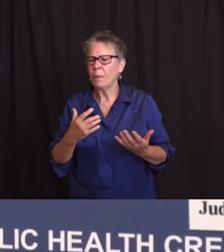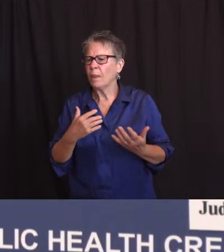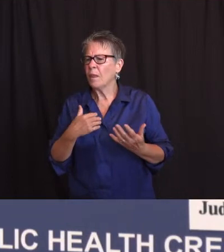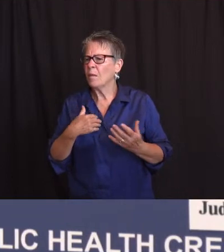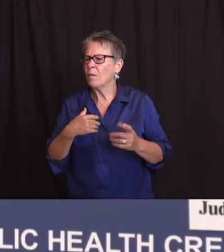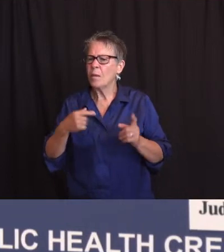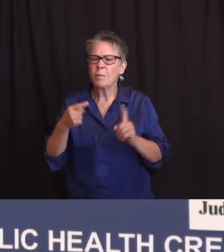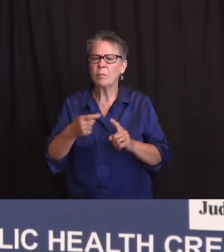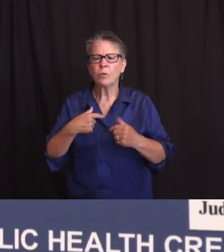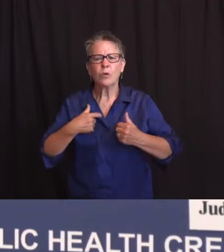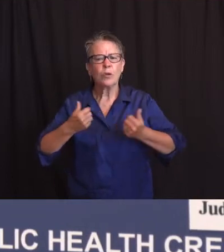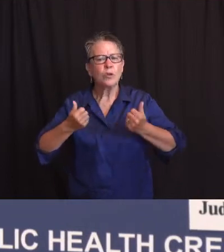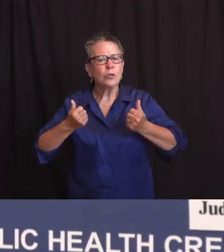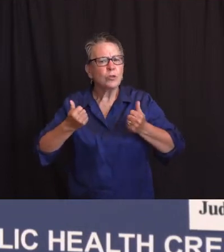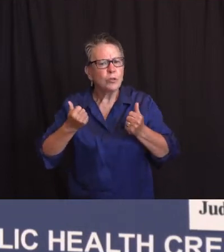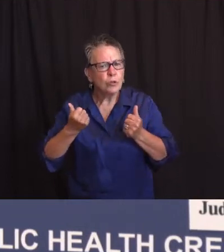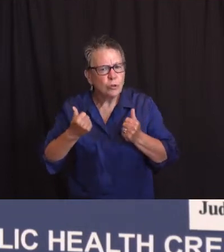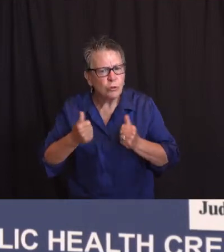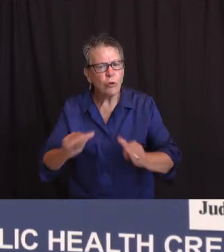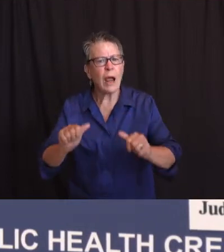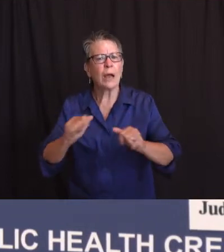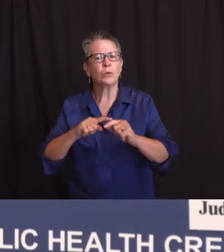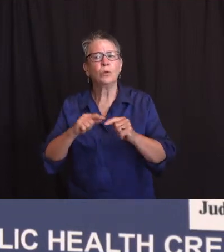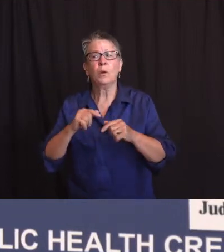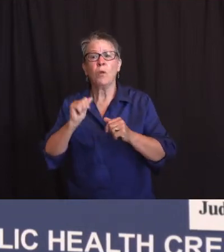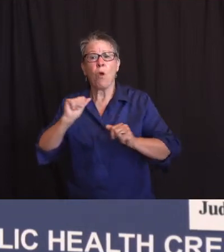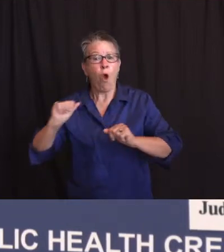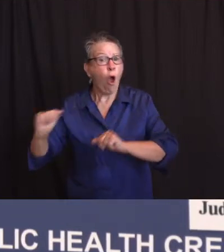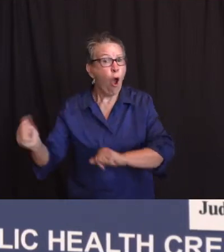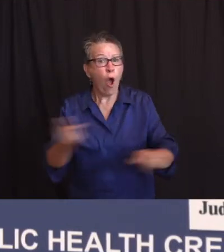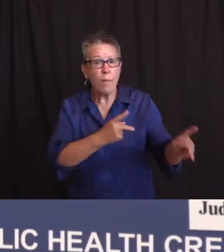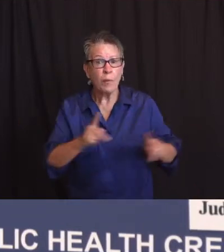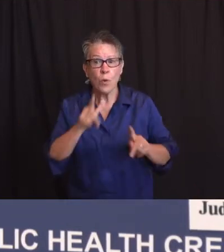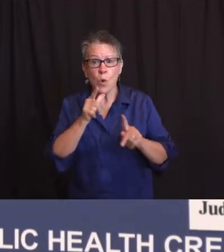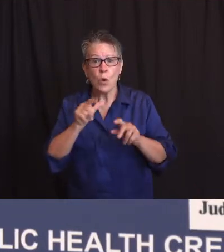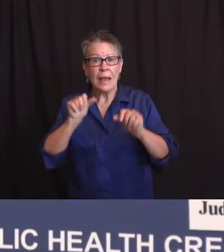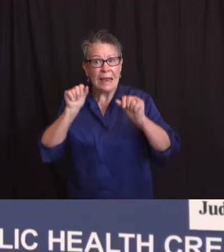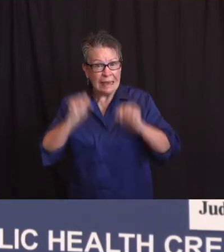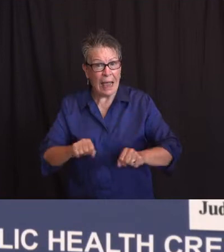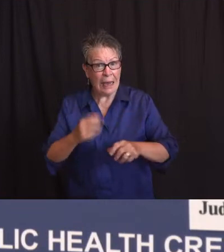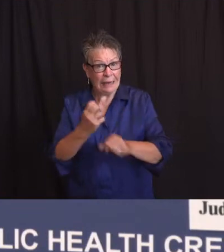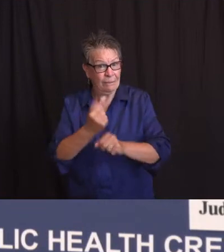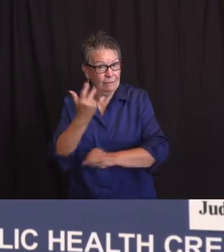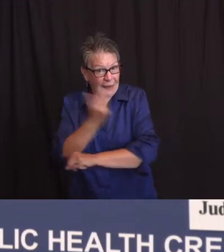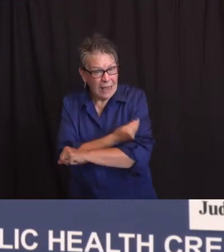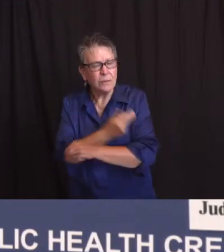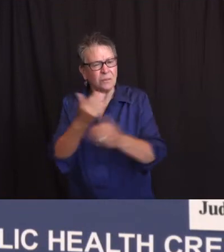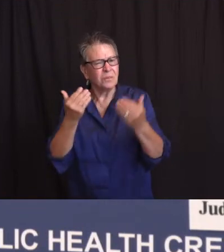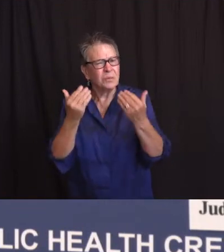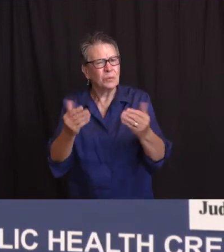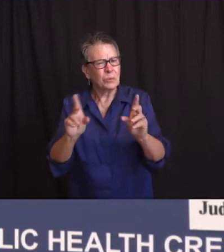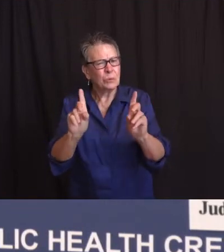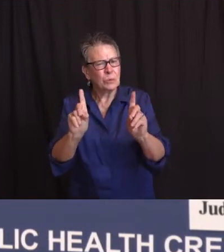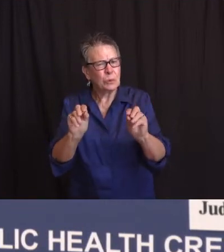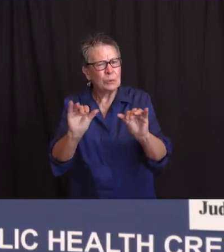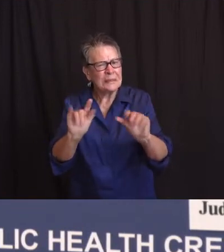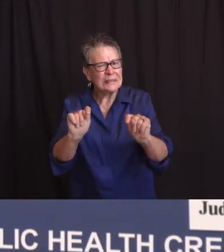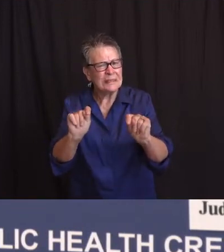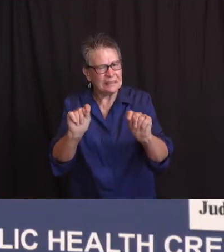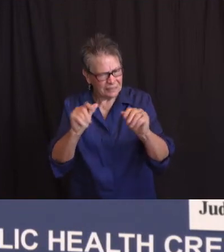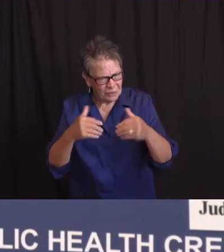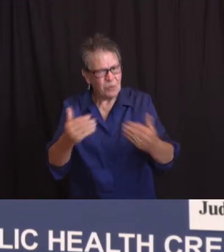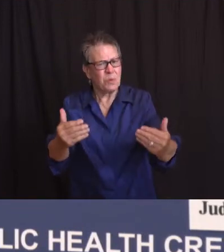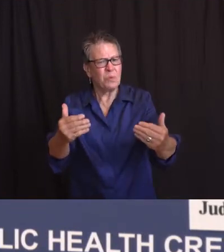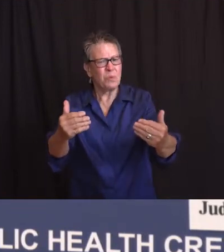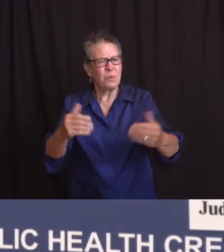now. When vaccine becomes more widely available, I hope they will get vaccinated as well. Testing frequently, particularly if you're not